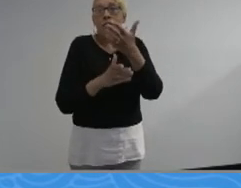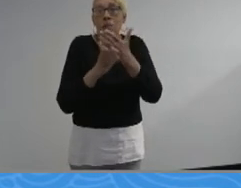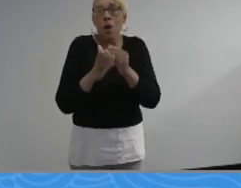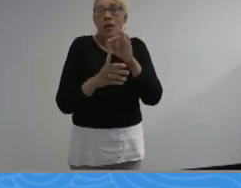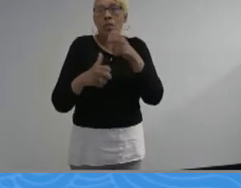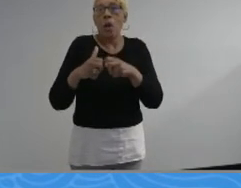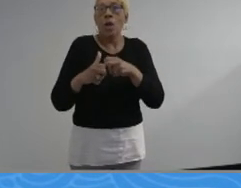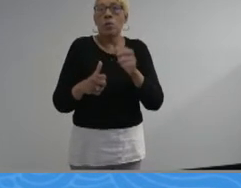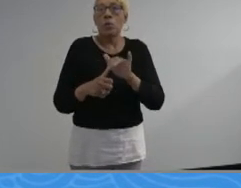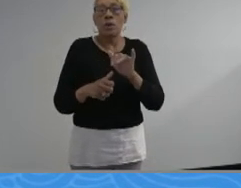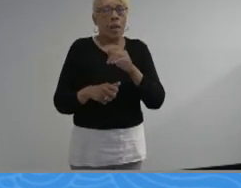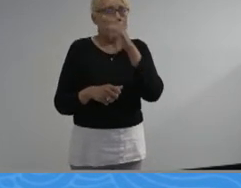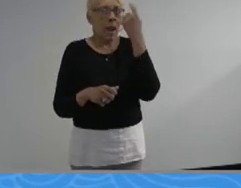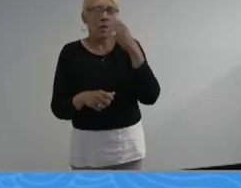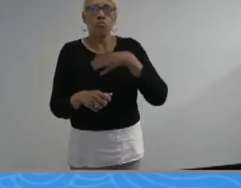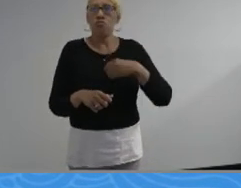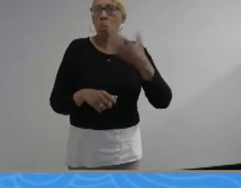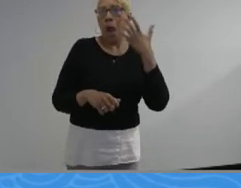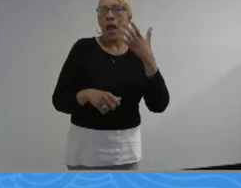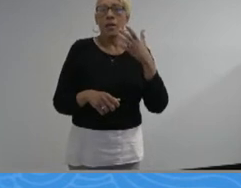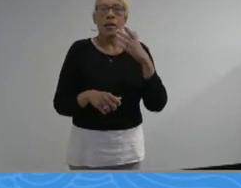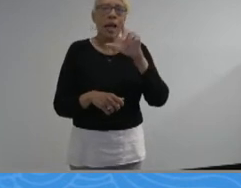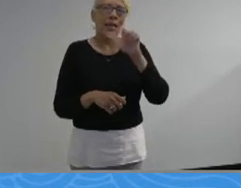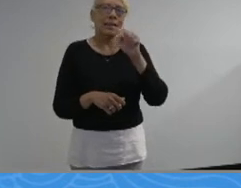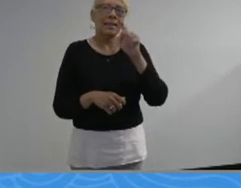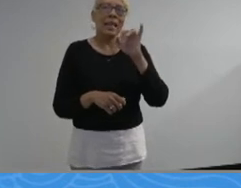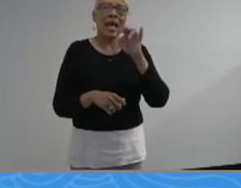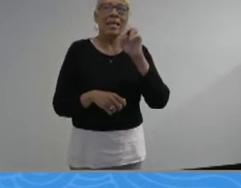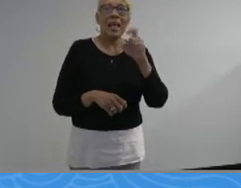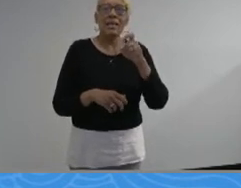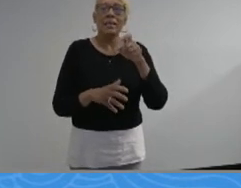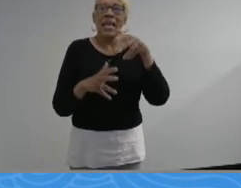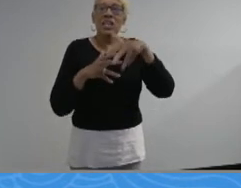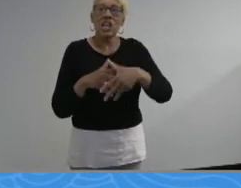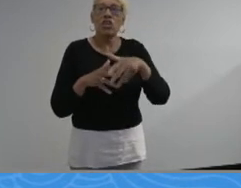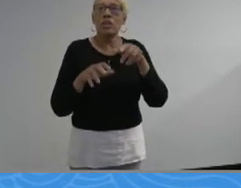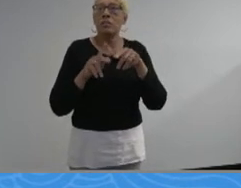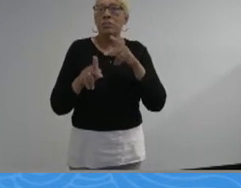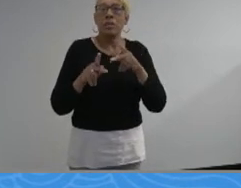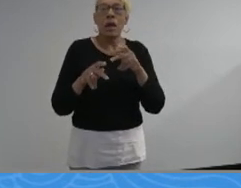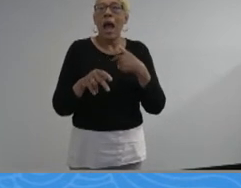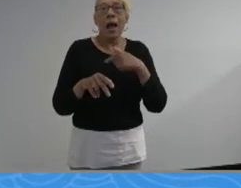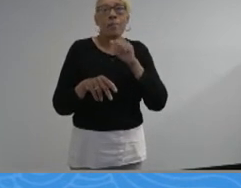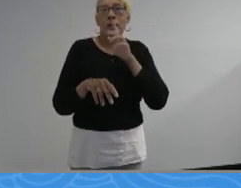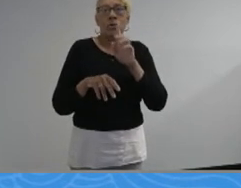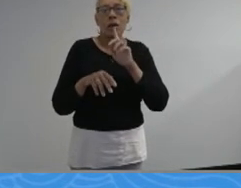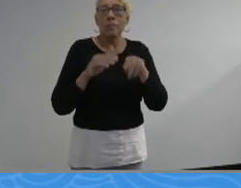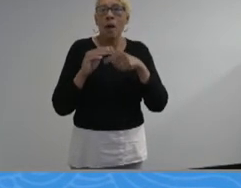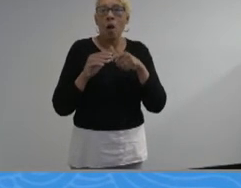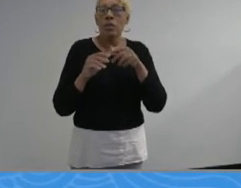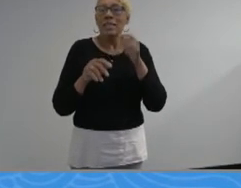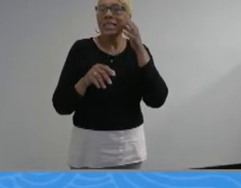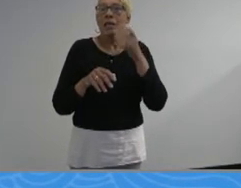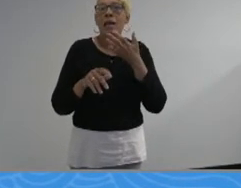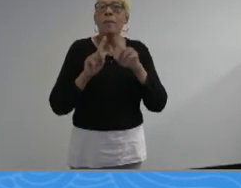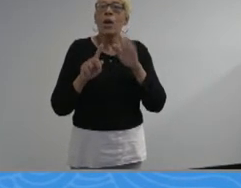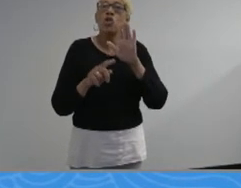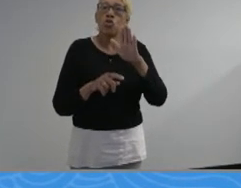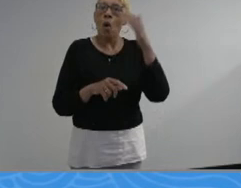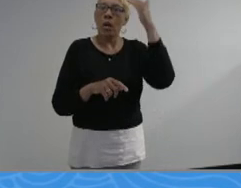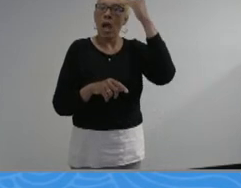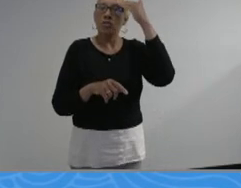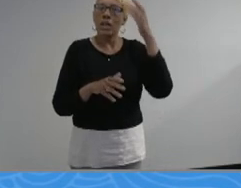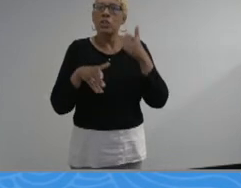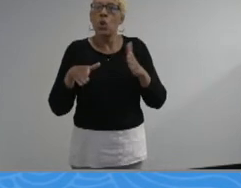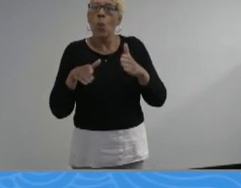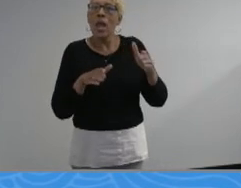goes for Black folks, white folks, Latinx folks, indigenous folks. I'm not concerned about your skin color. I'm concerned about your consciousness, about the ways in